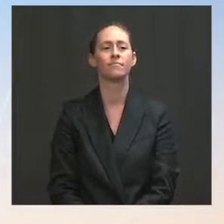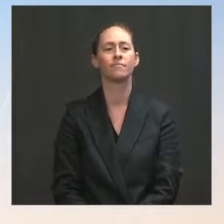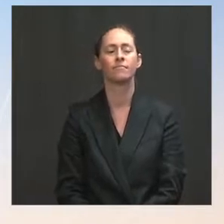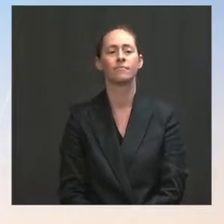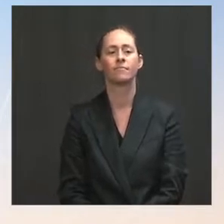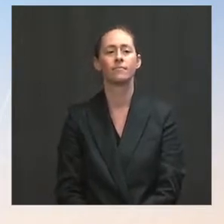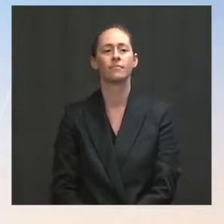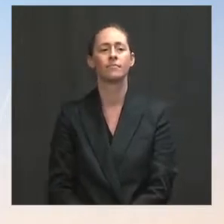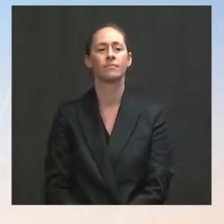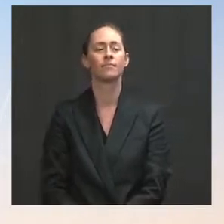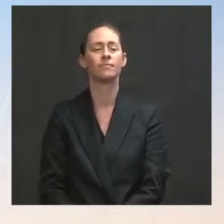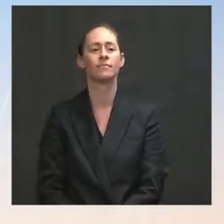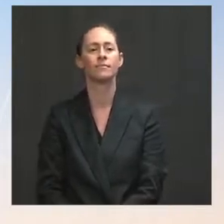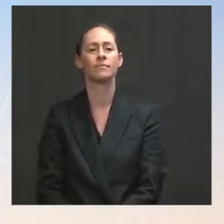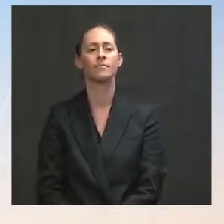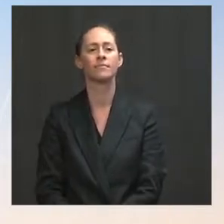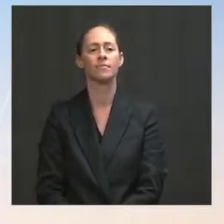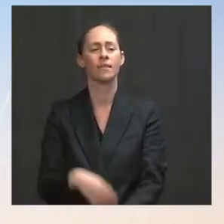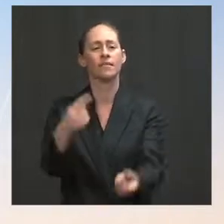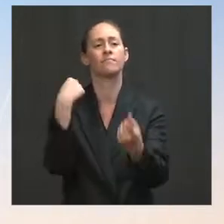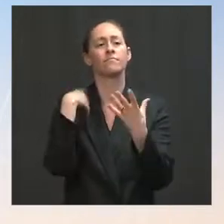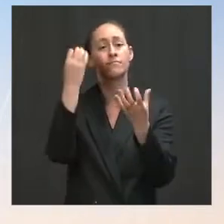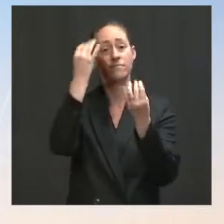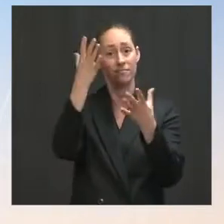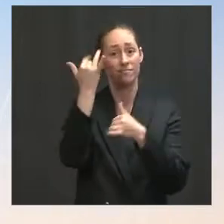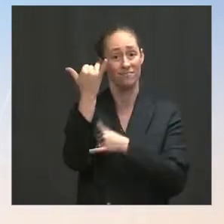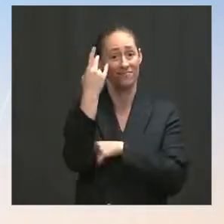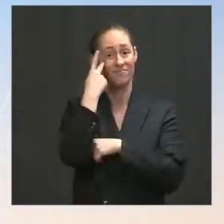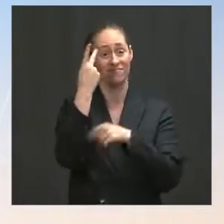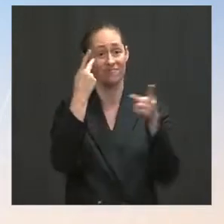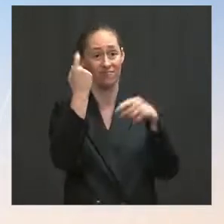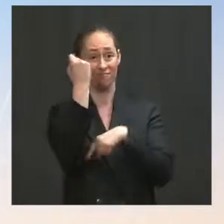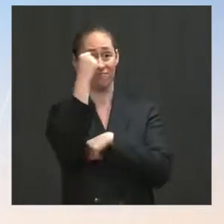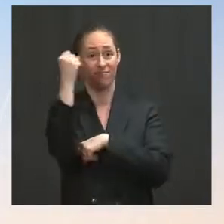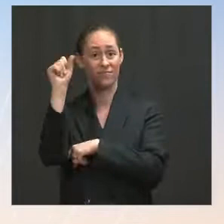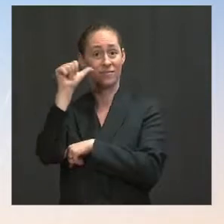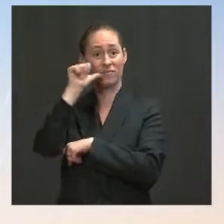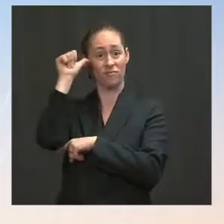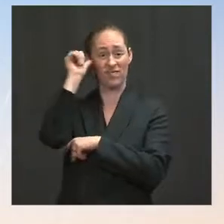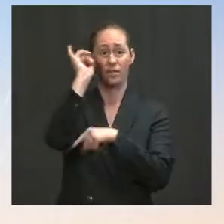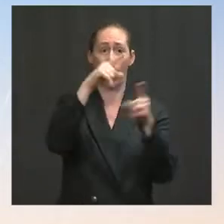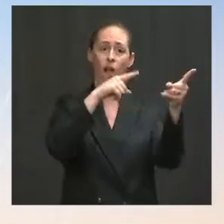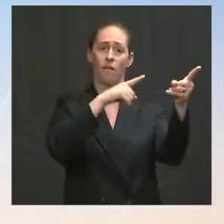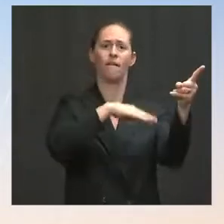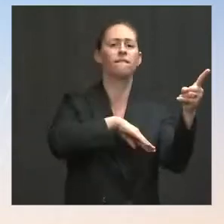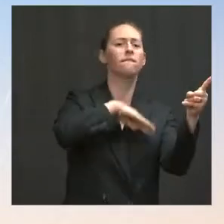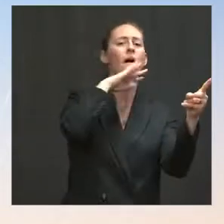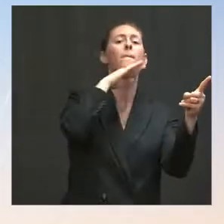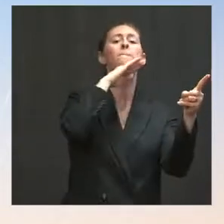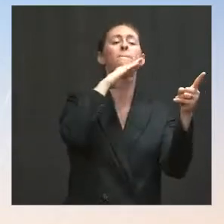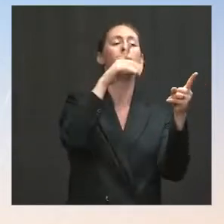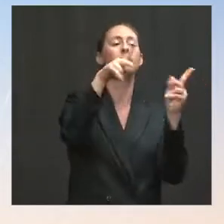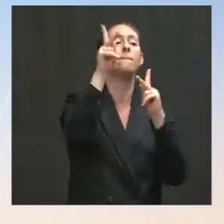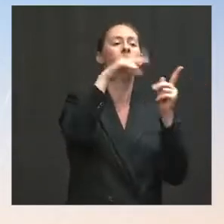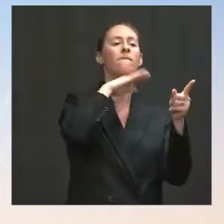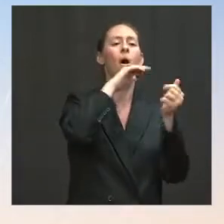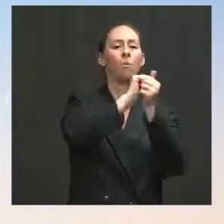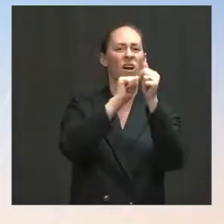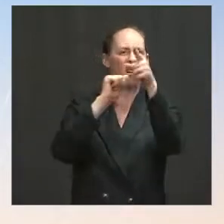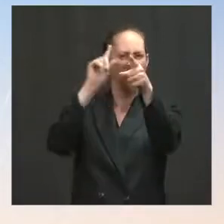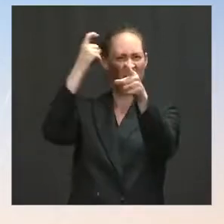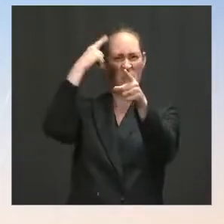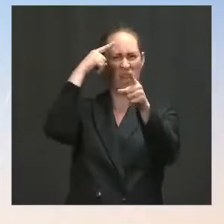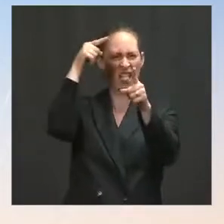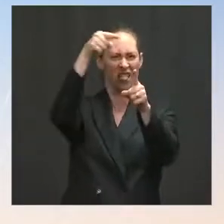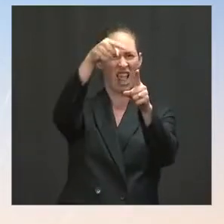there's every indication that yesterday's protests were reactions of the people in Cuba to exhaustion of